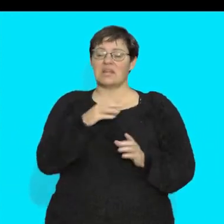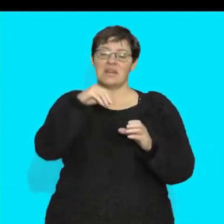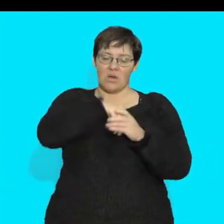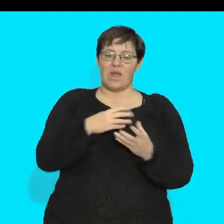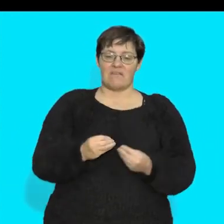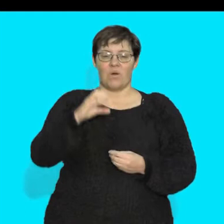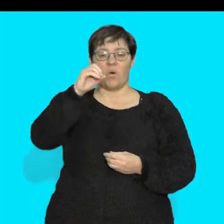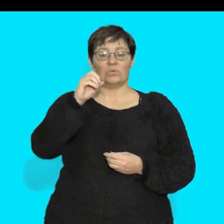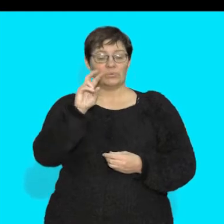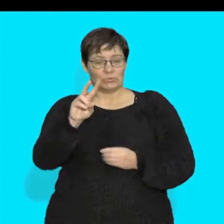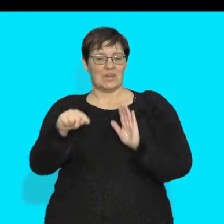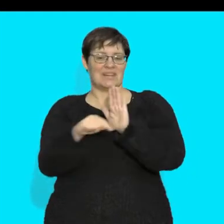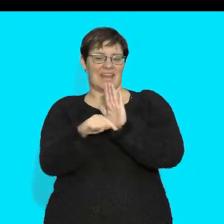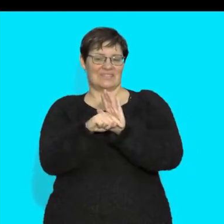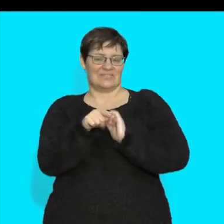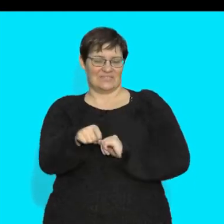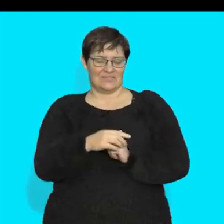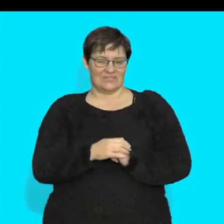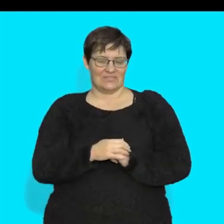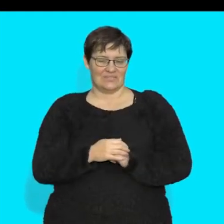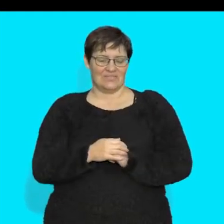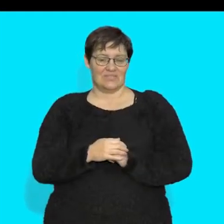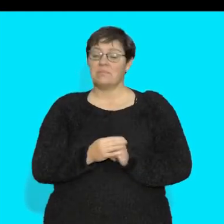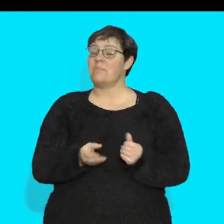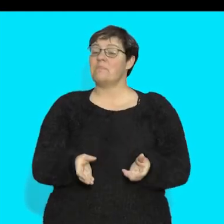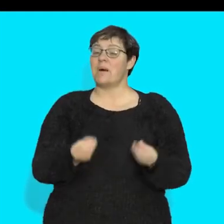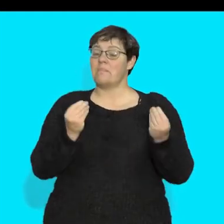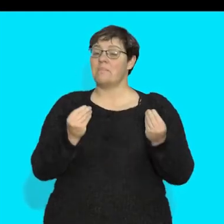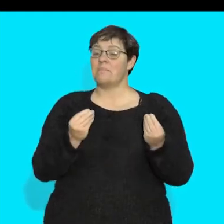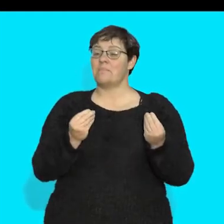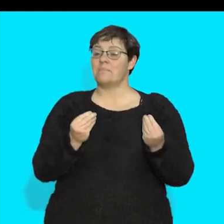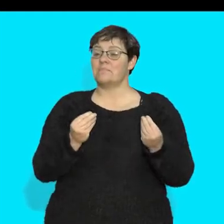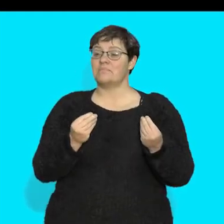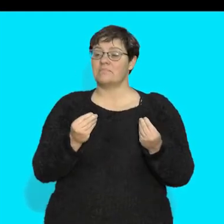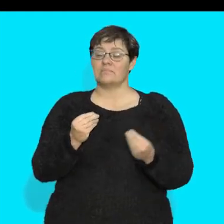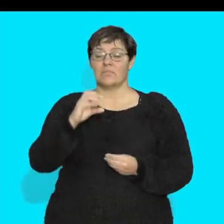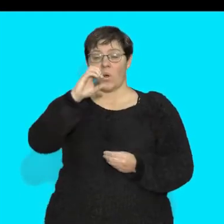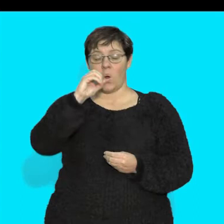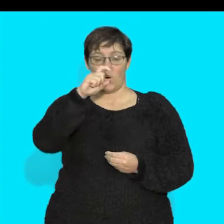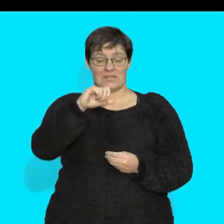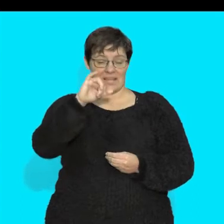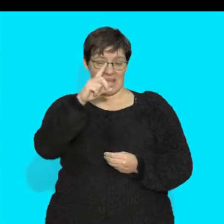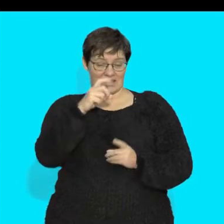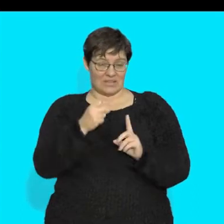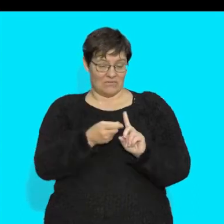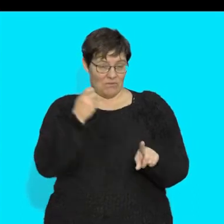have oxide as the negative ion. So we're going to get oxide from the